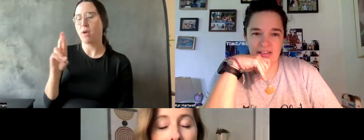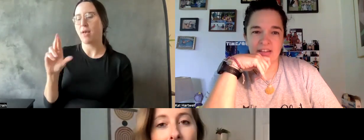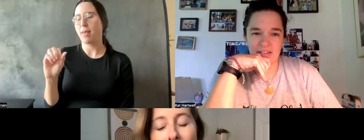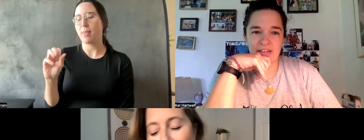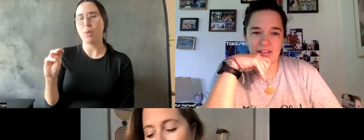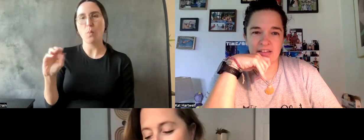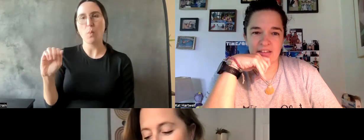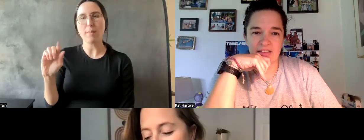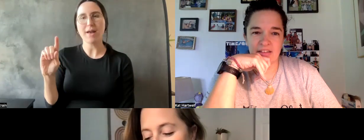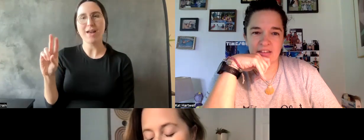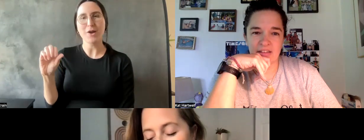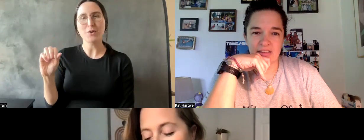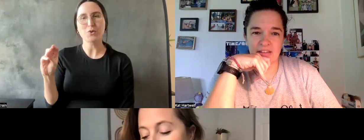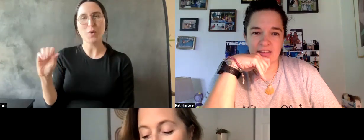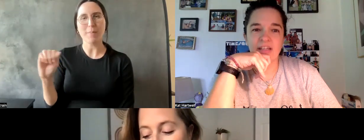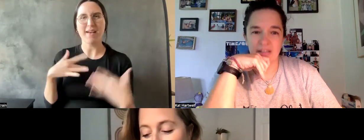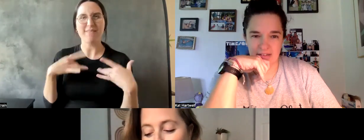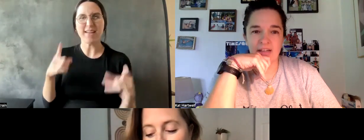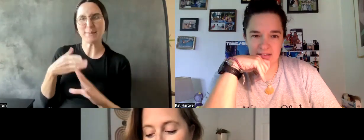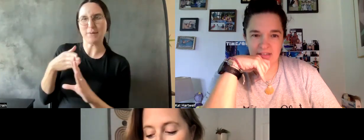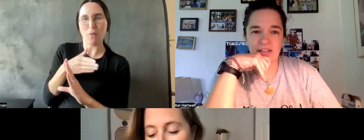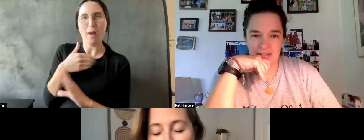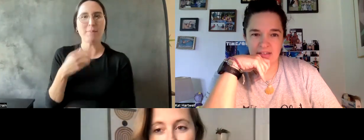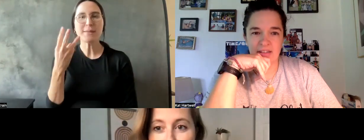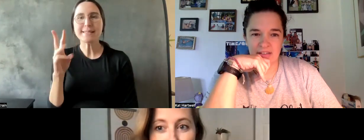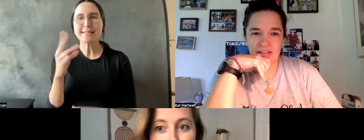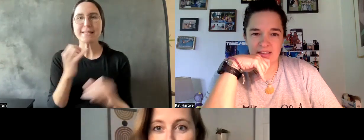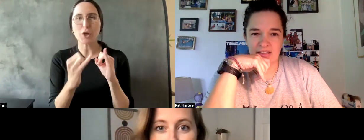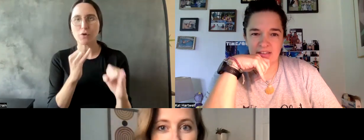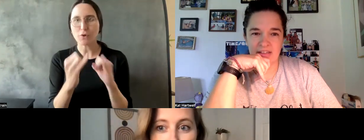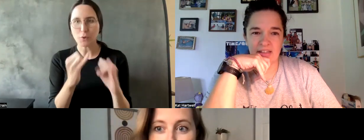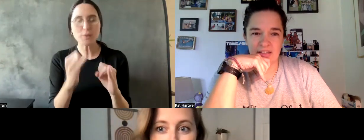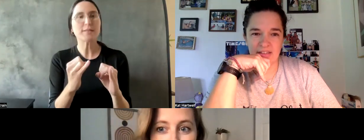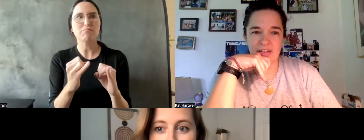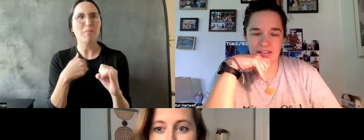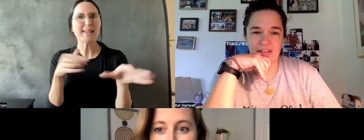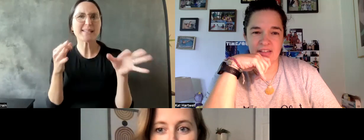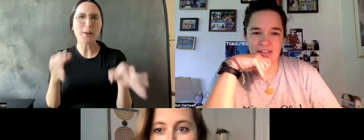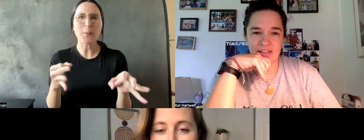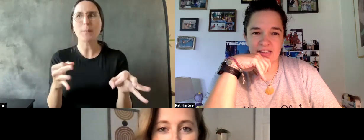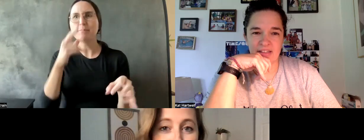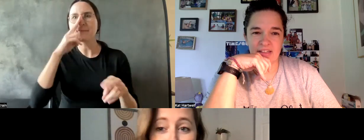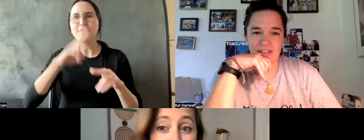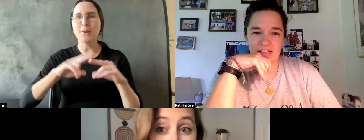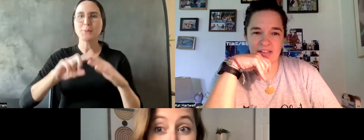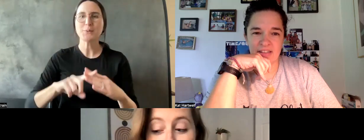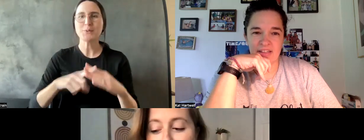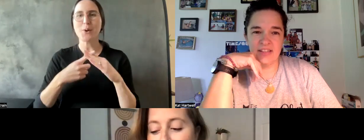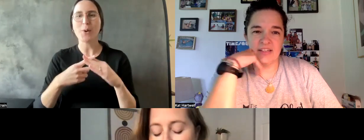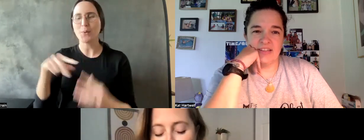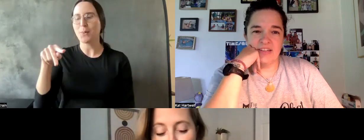Palm. And and yeah, I wanted to start a podcast that was just really lighthearted and something that was just